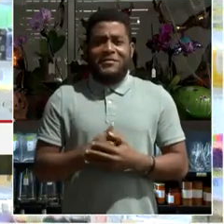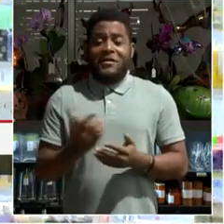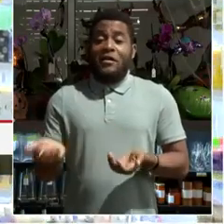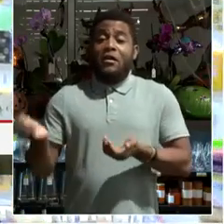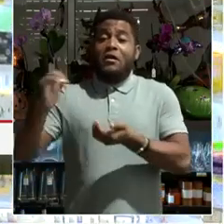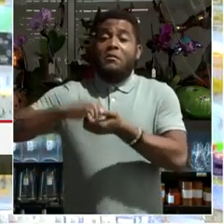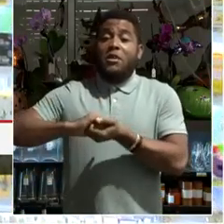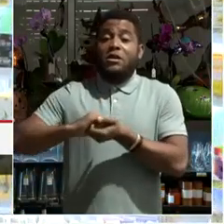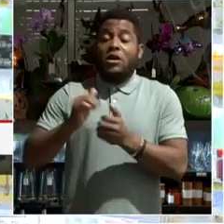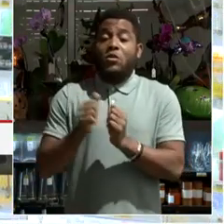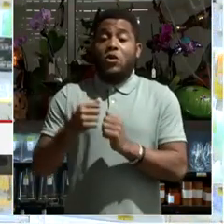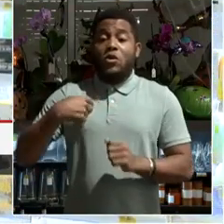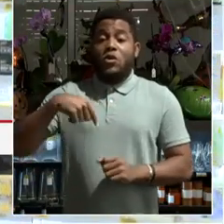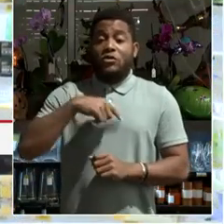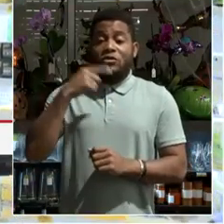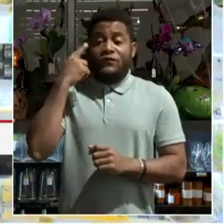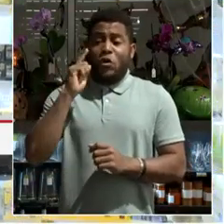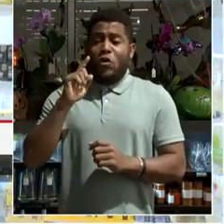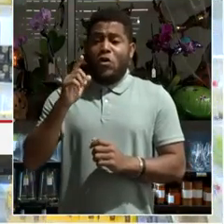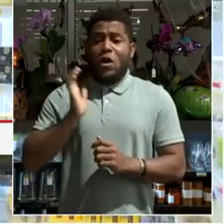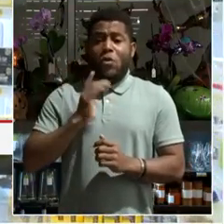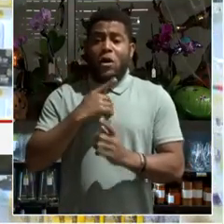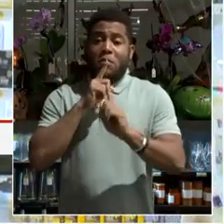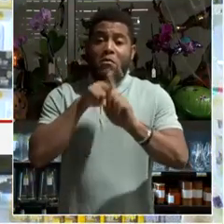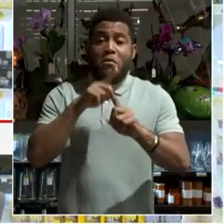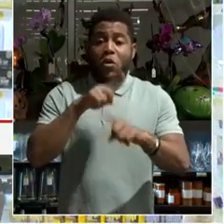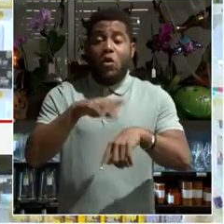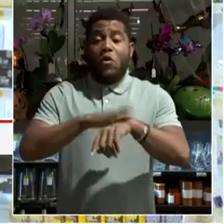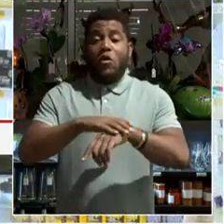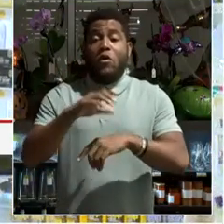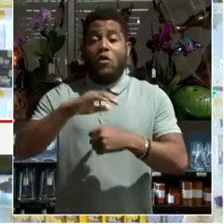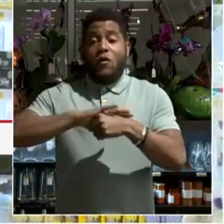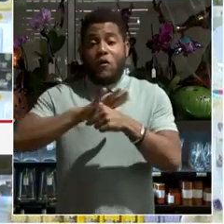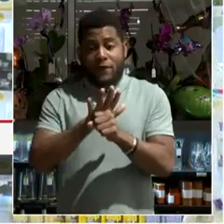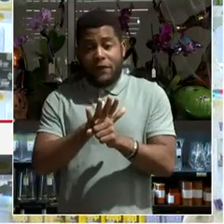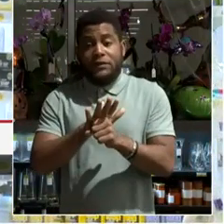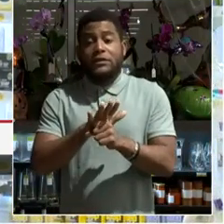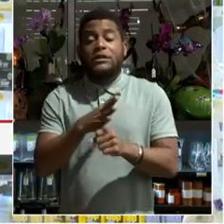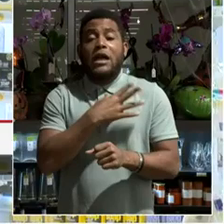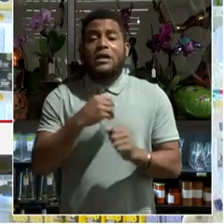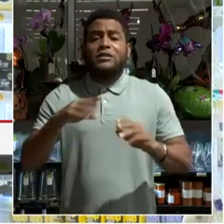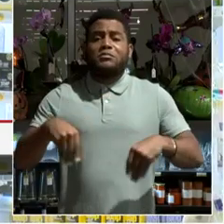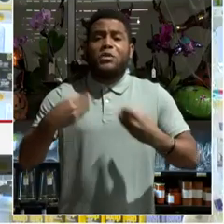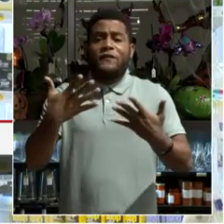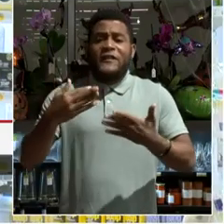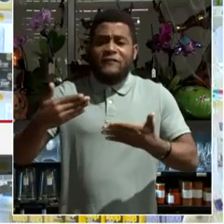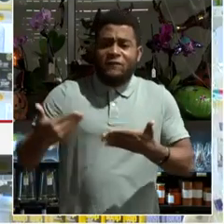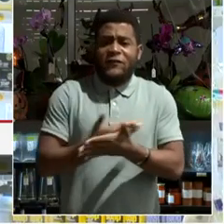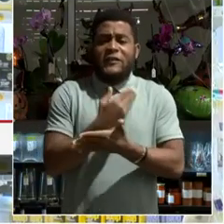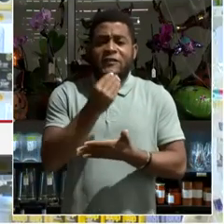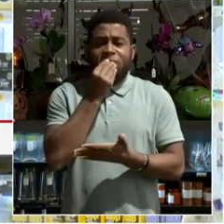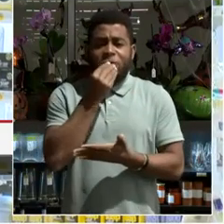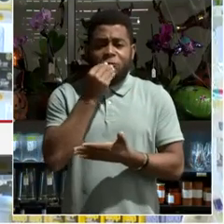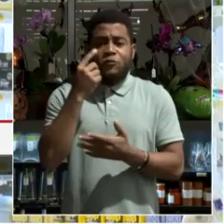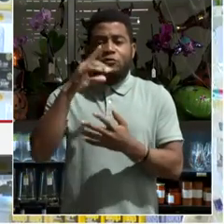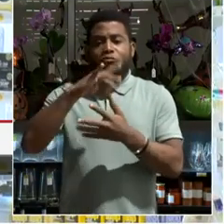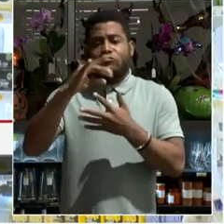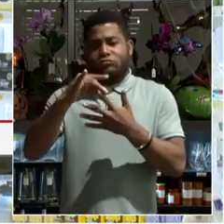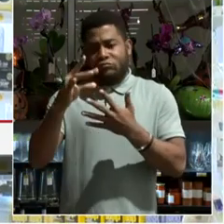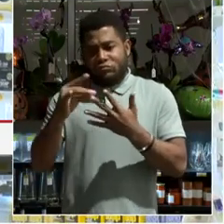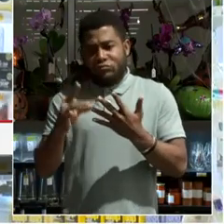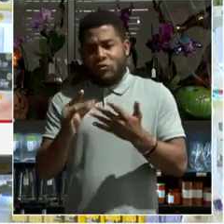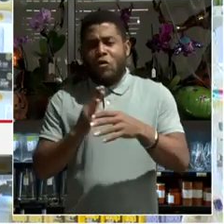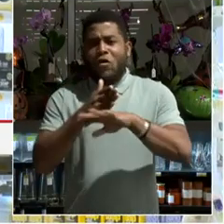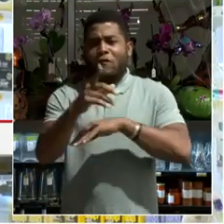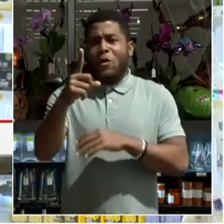our response to COVID, but has been providing fresh food options in Washington, D.C. for over 100 years. So